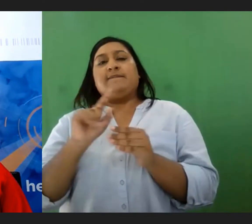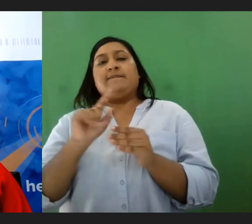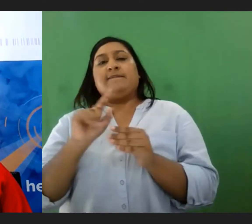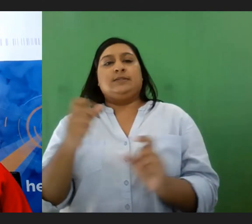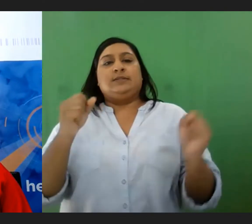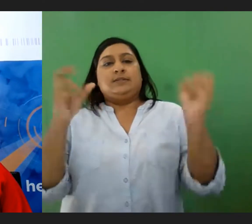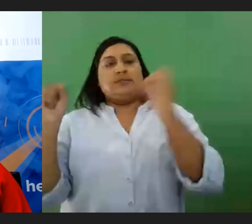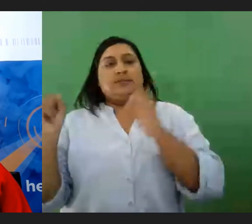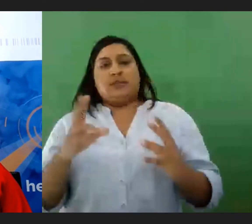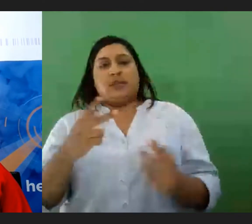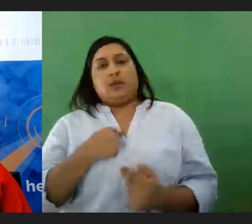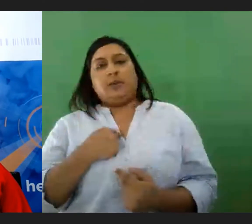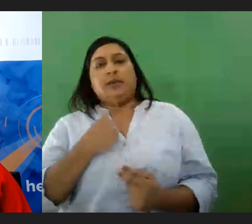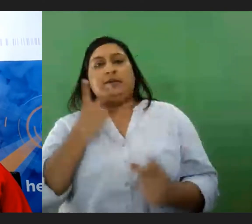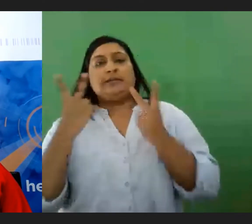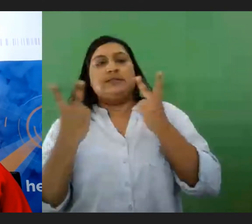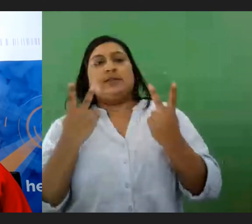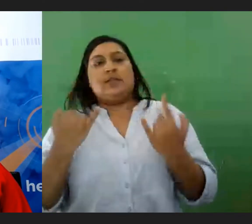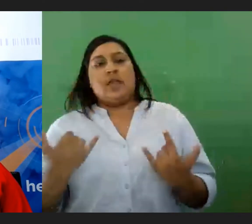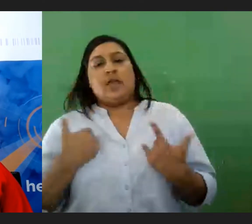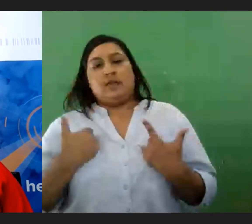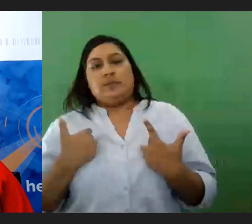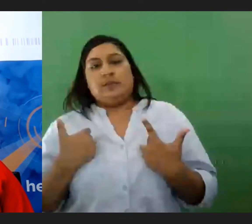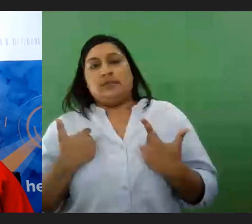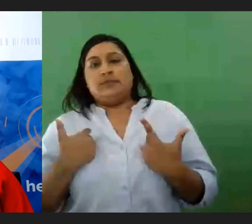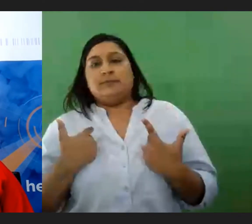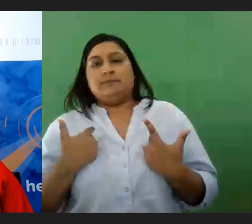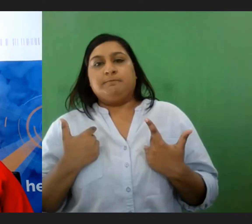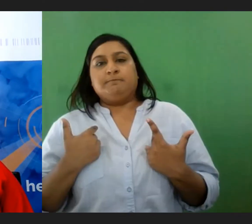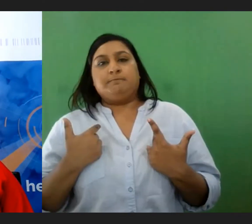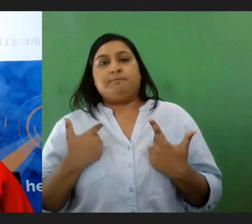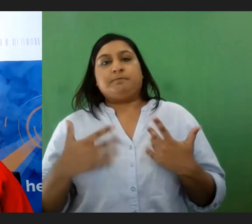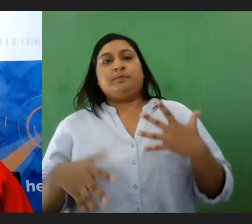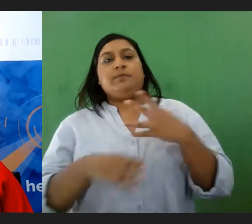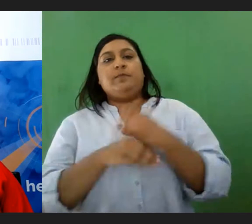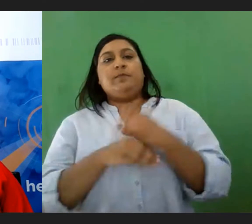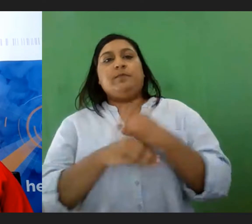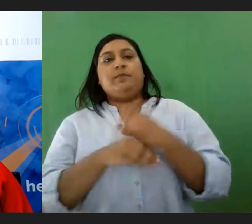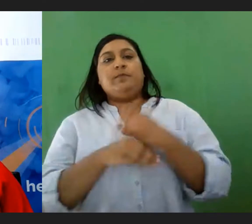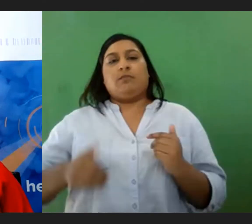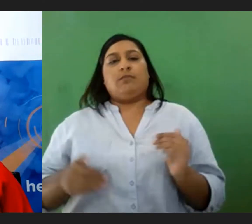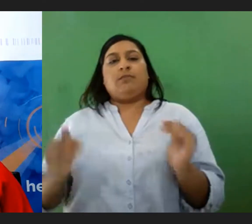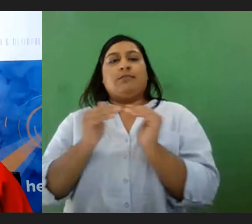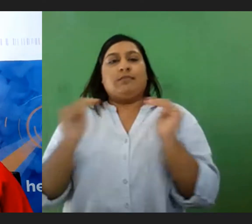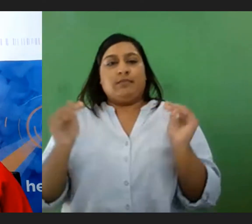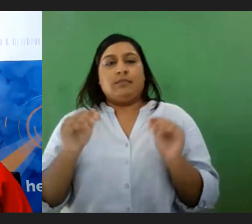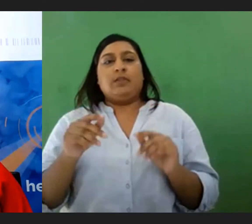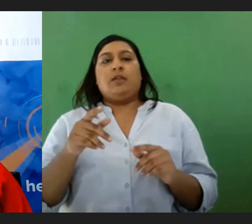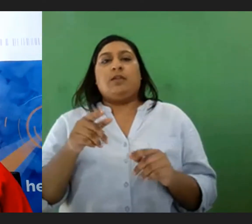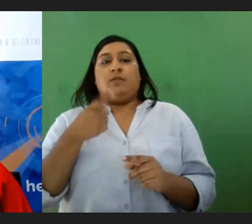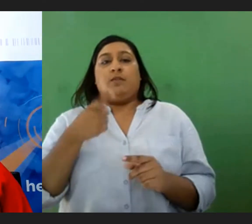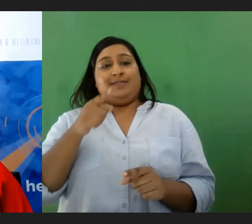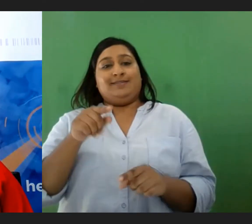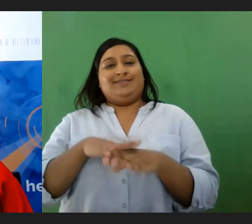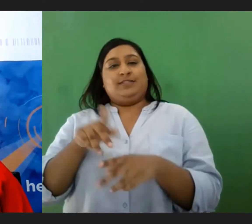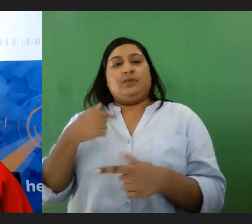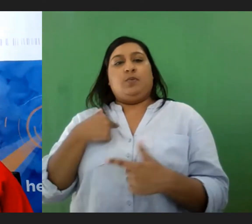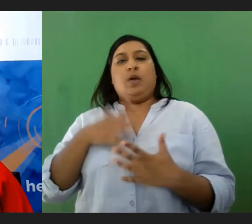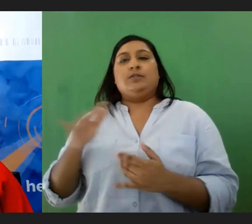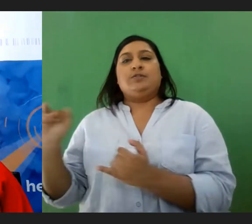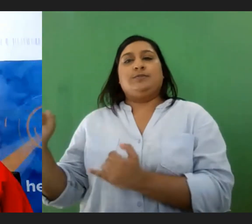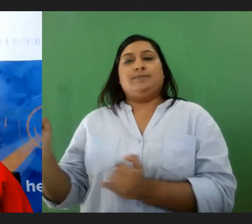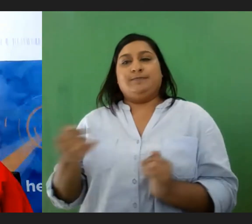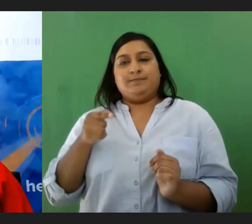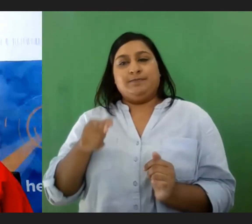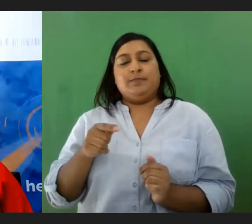we now add the forgotten agenda findings. For this purpose, I would like to introduce Professor Johannes Hancock, who